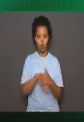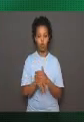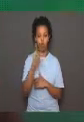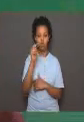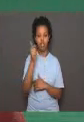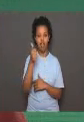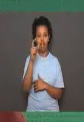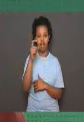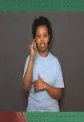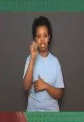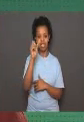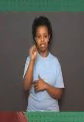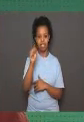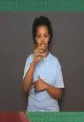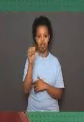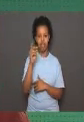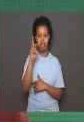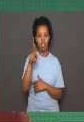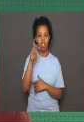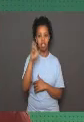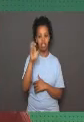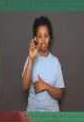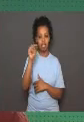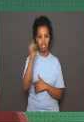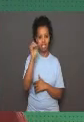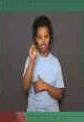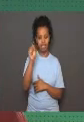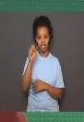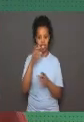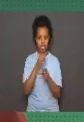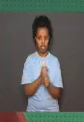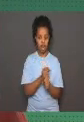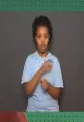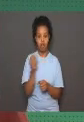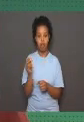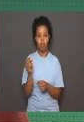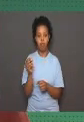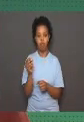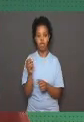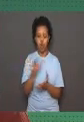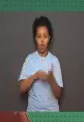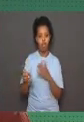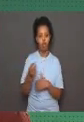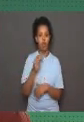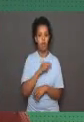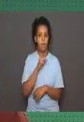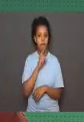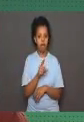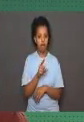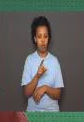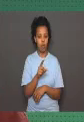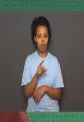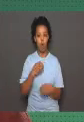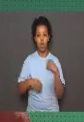taxis. These are more complex behaviors that result when an organism